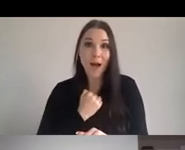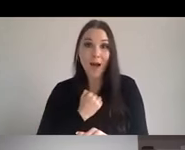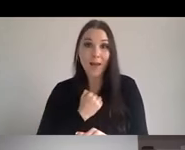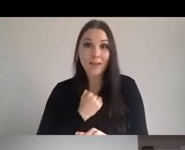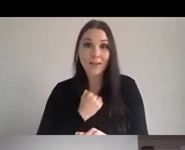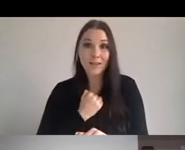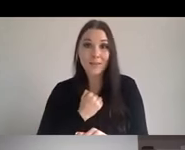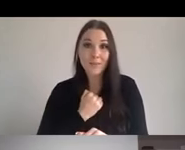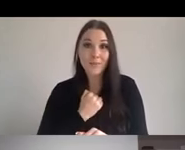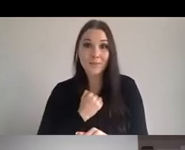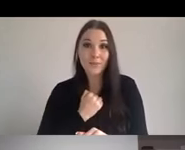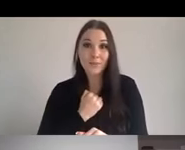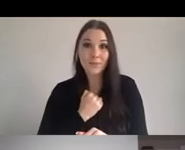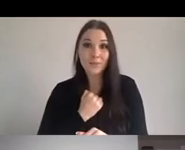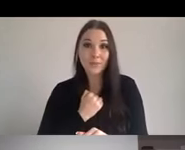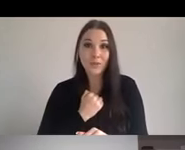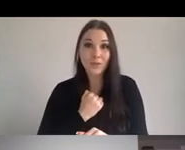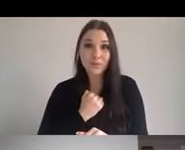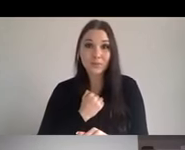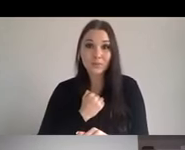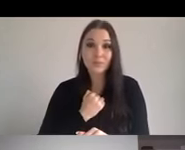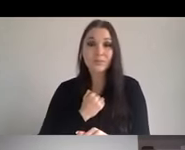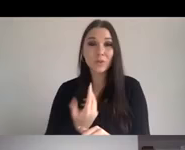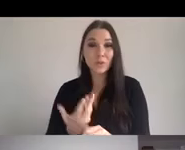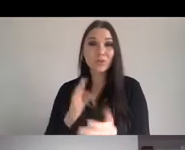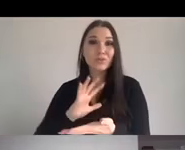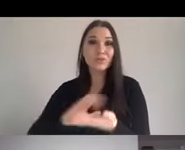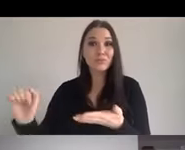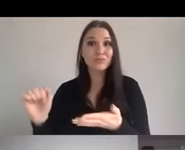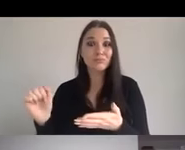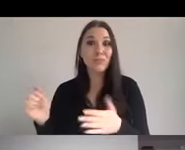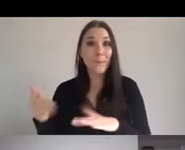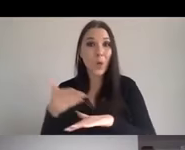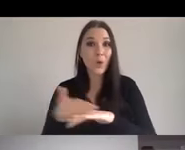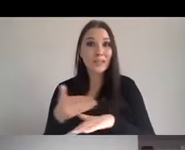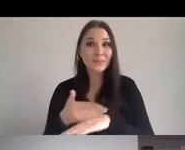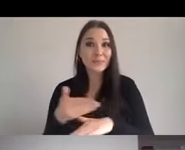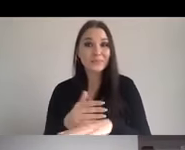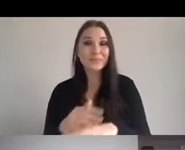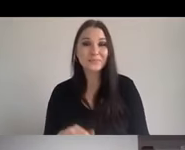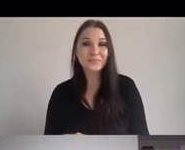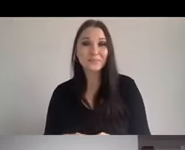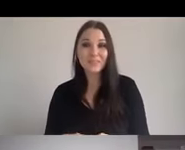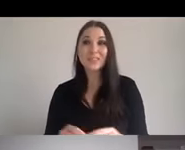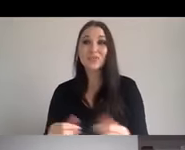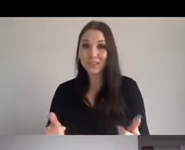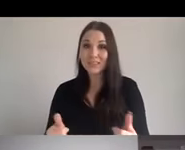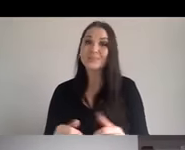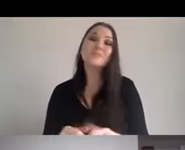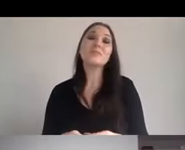was, I would say, snatched like this. So hi Moritz, if you're watching, great to have you.